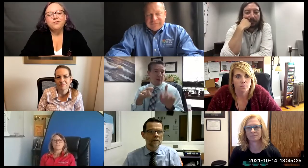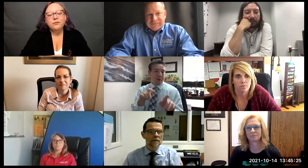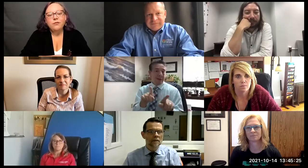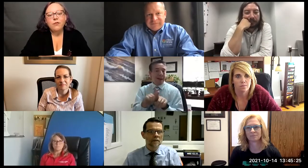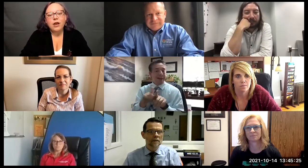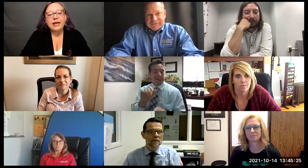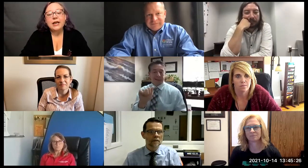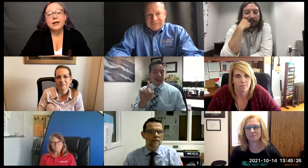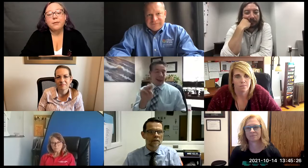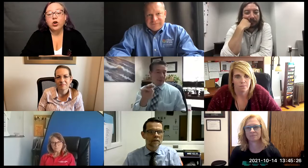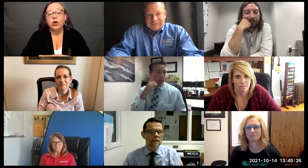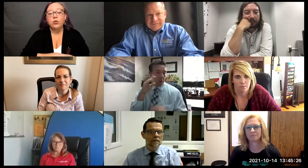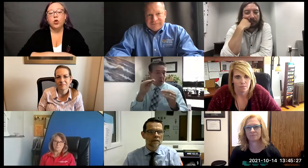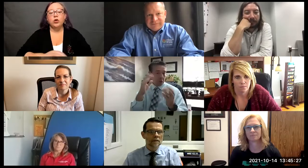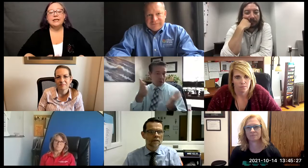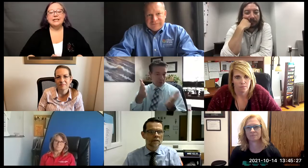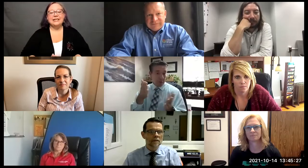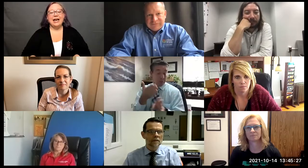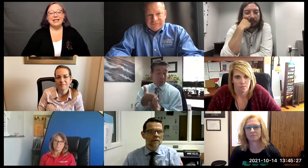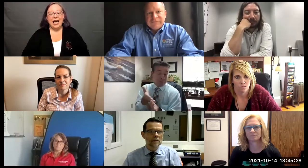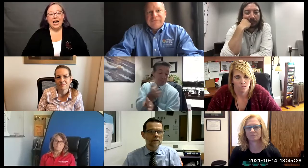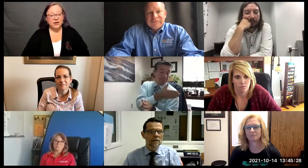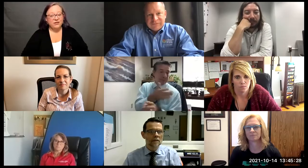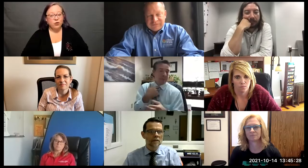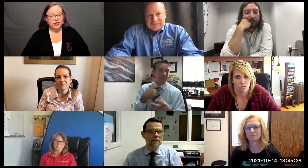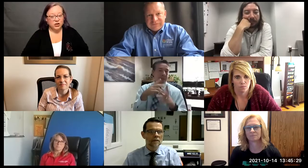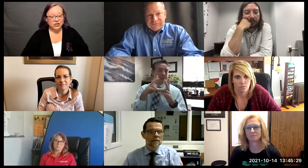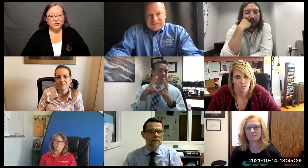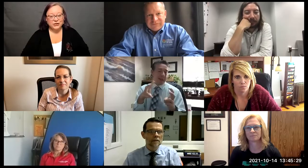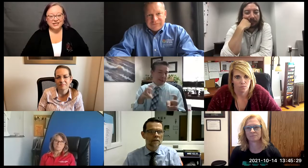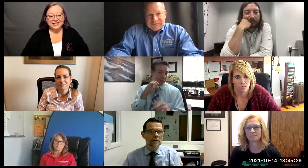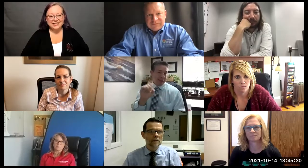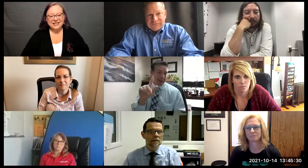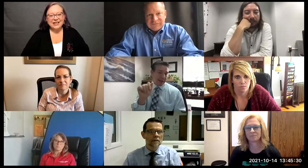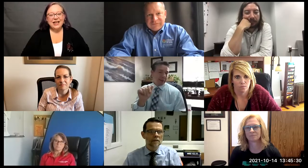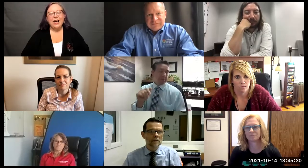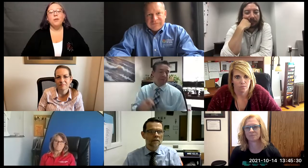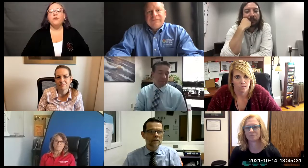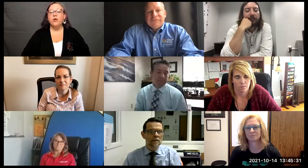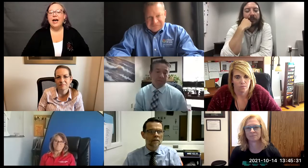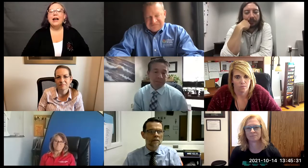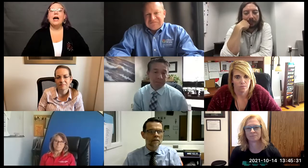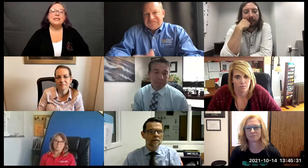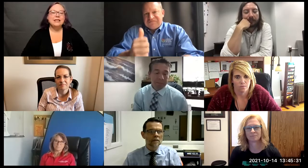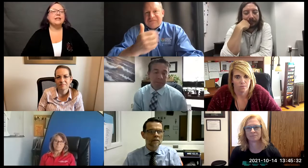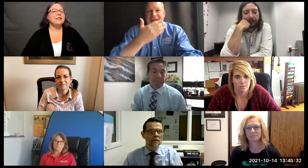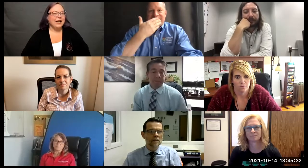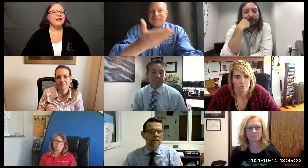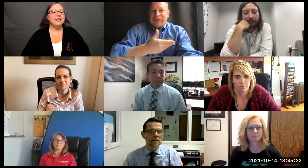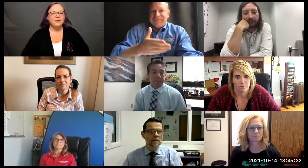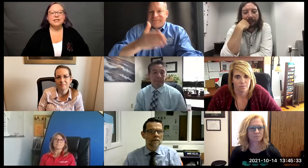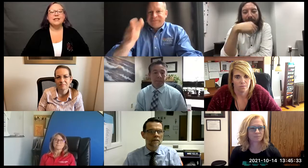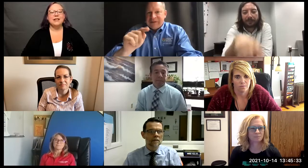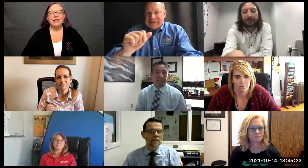And my current role is as the admin for instructional services. Before that, I did